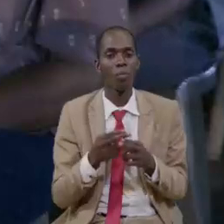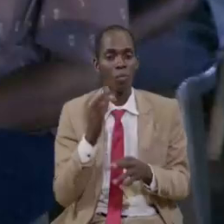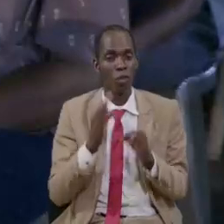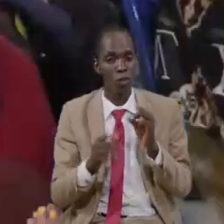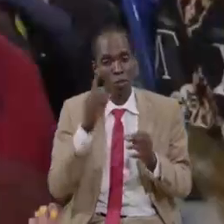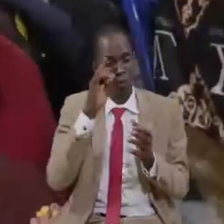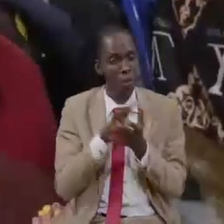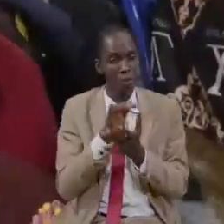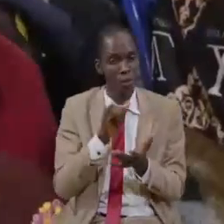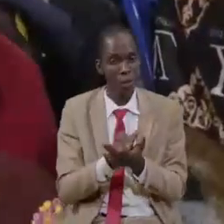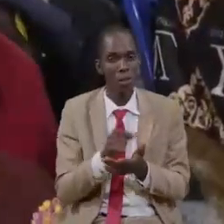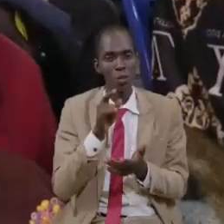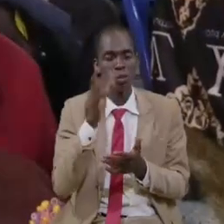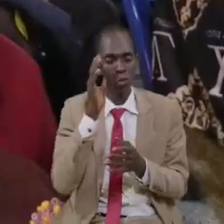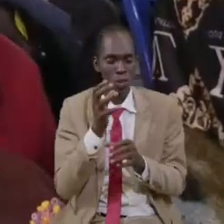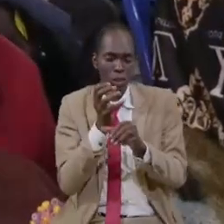see so.